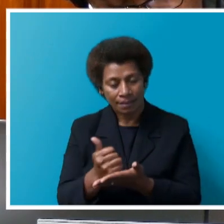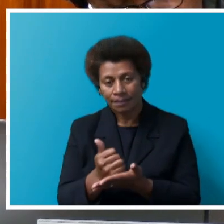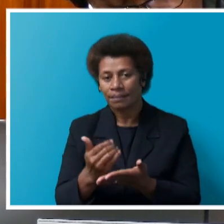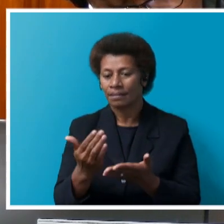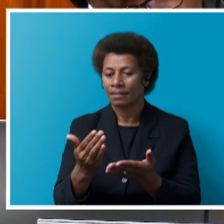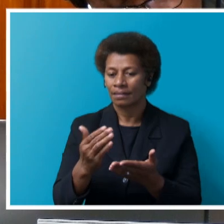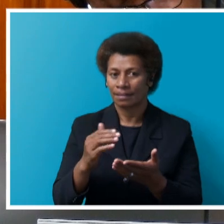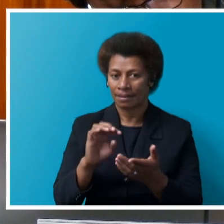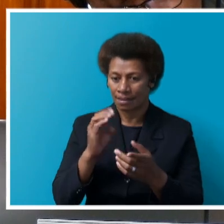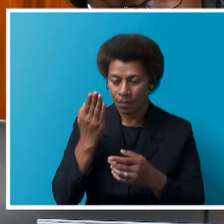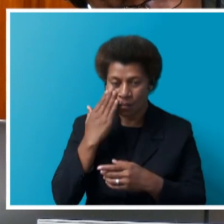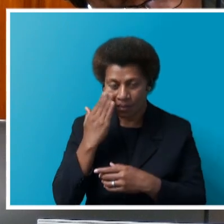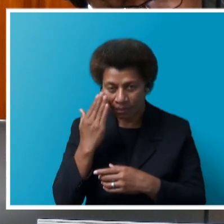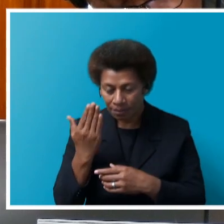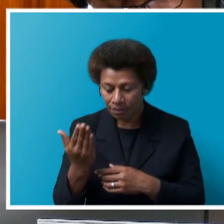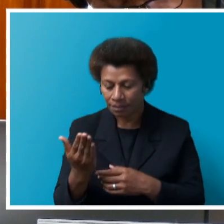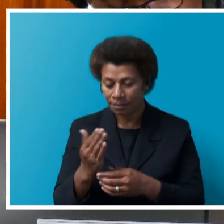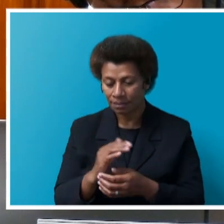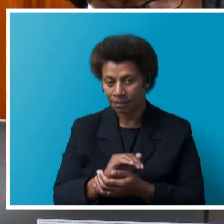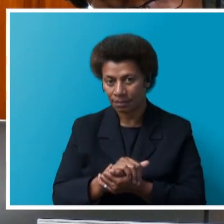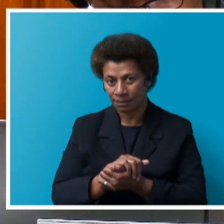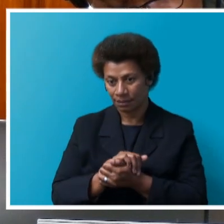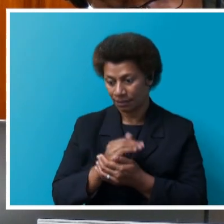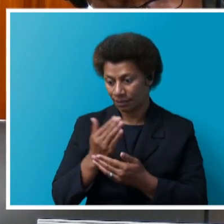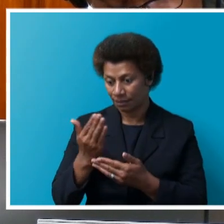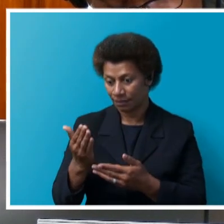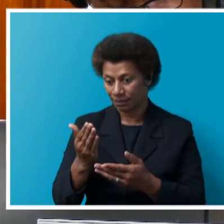compliance through various enforcement training across all